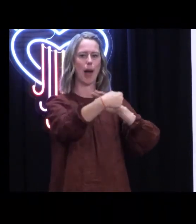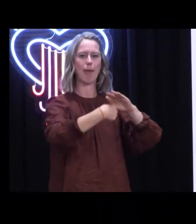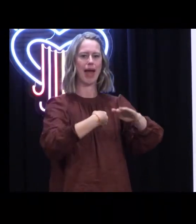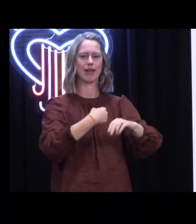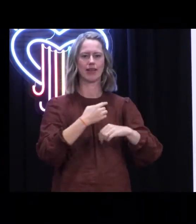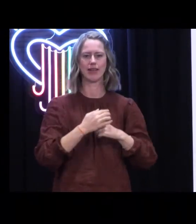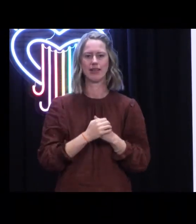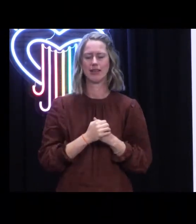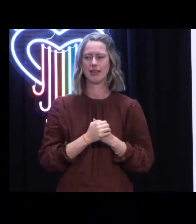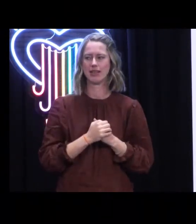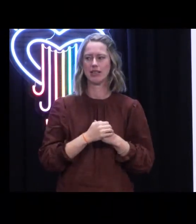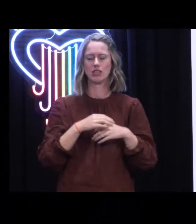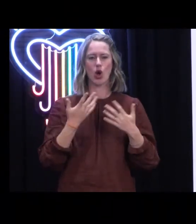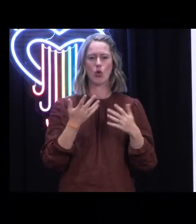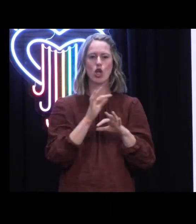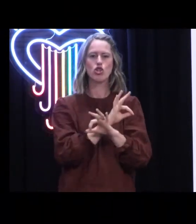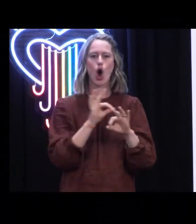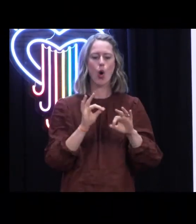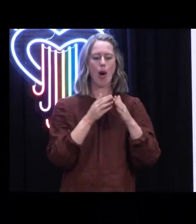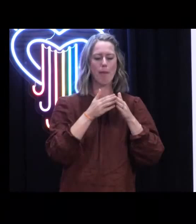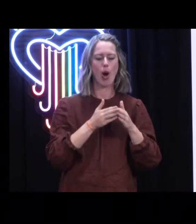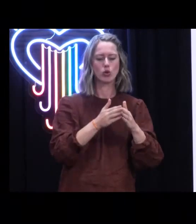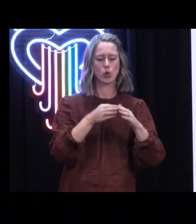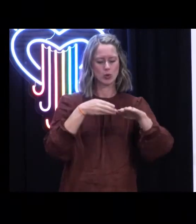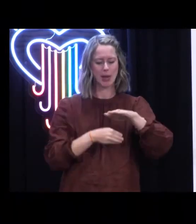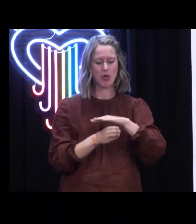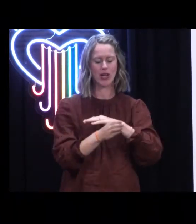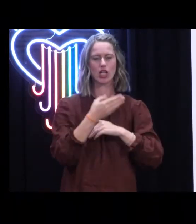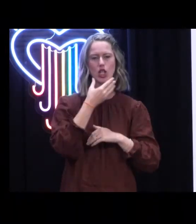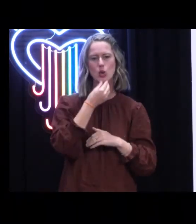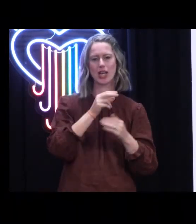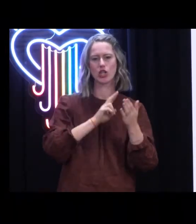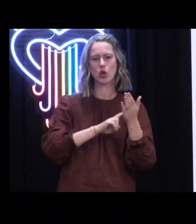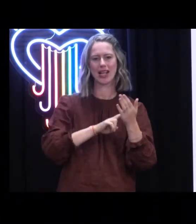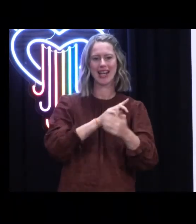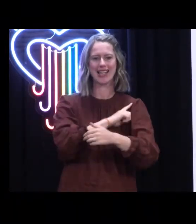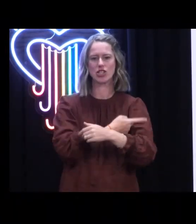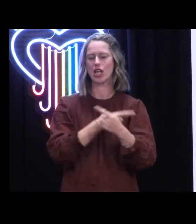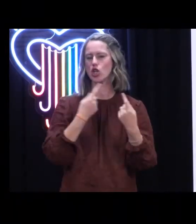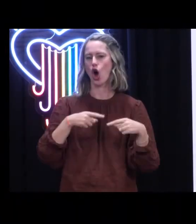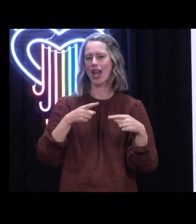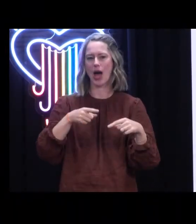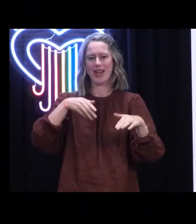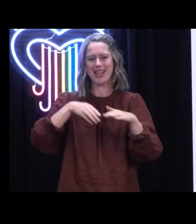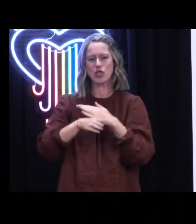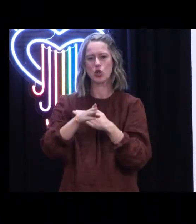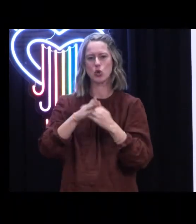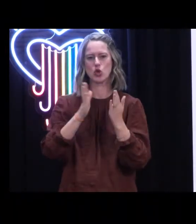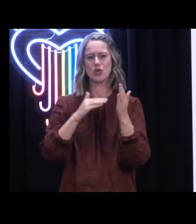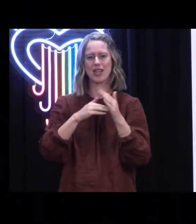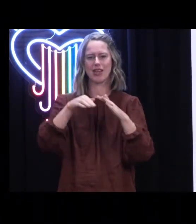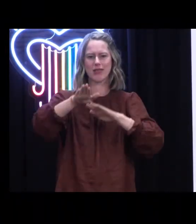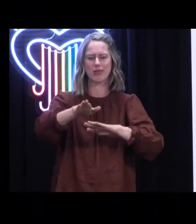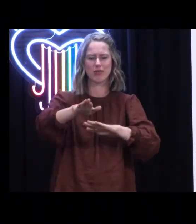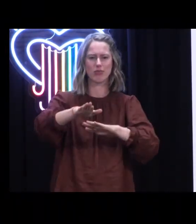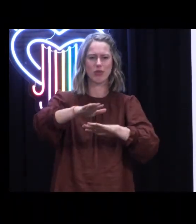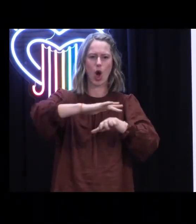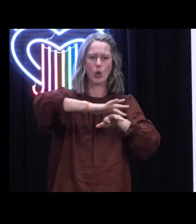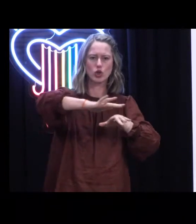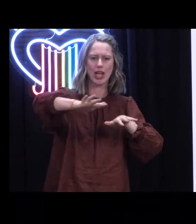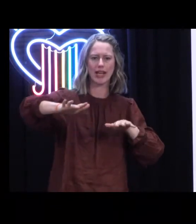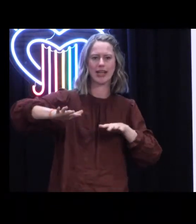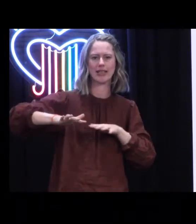that is wholly or fully, partially or fully powered by nuclear energy is able to enter into our internal waters. So that